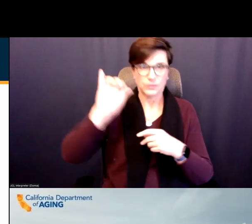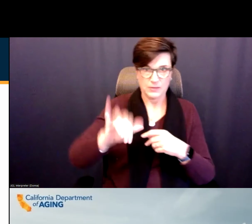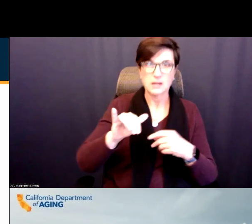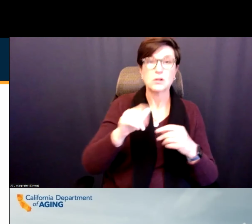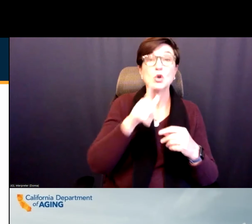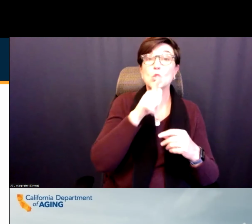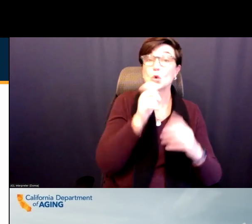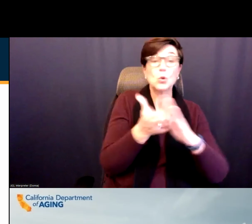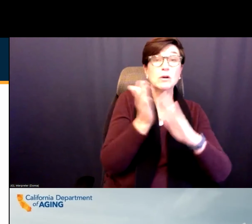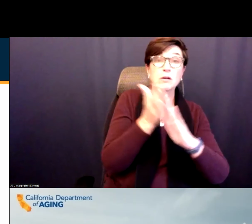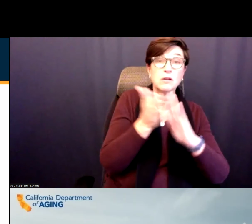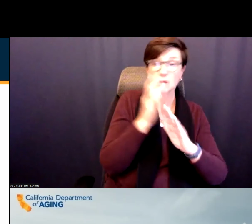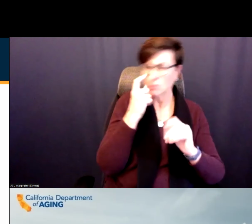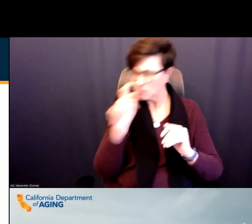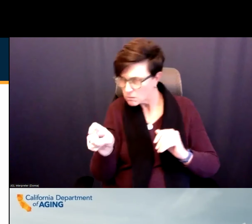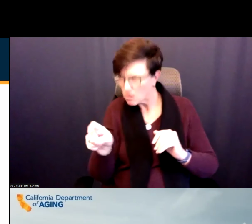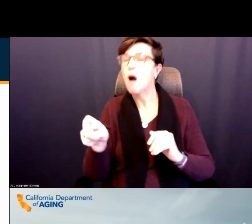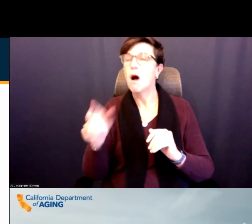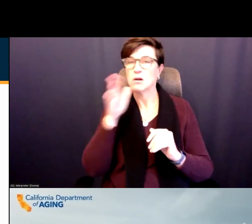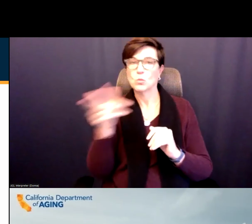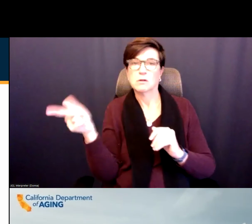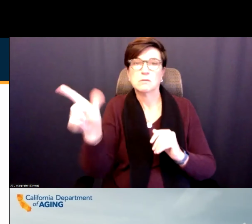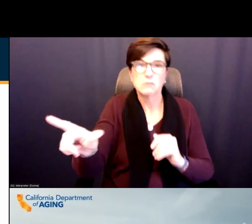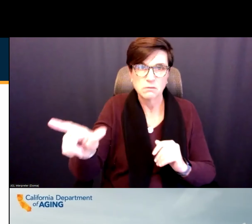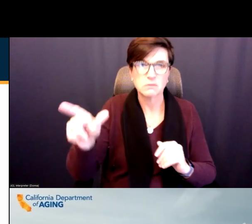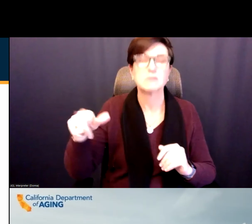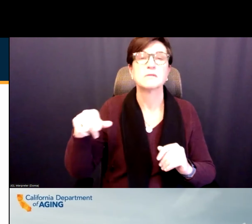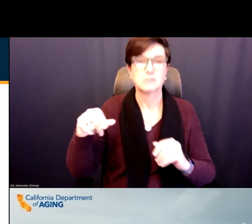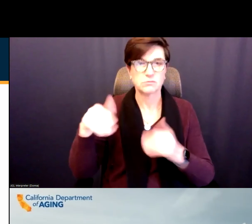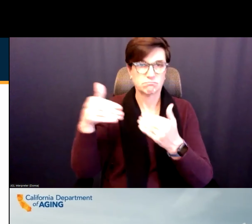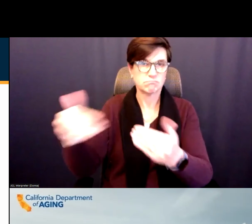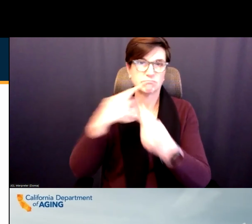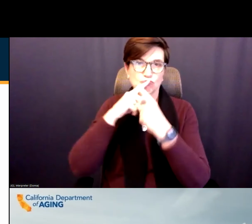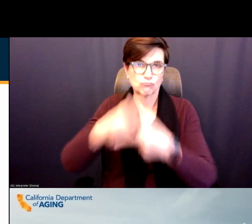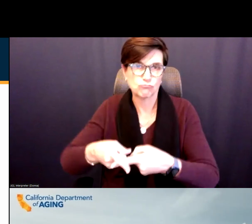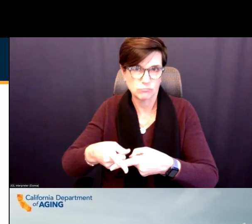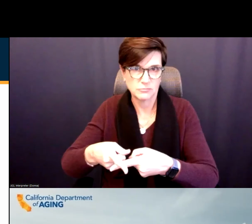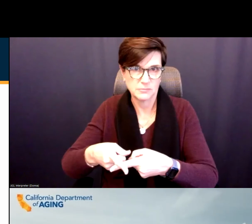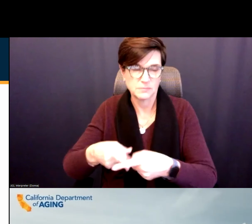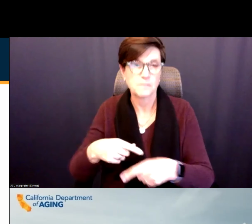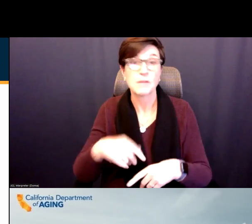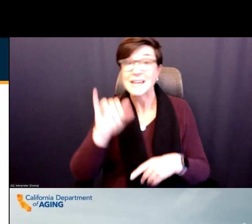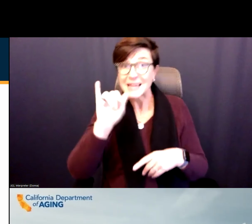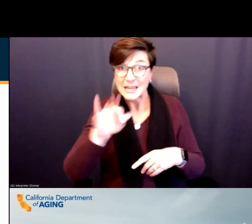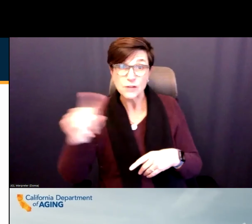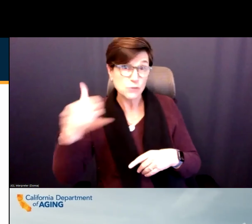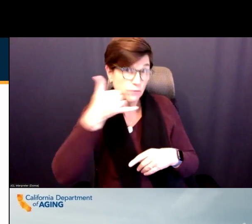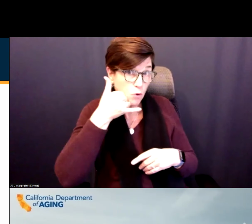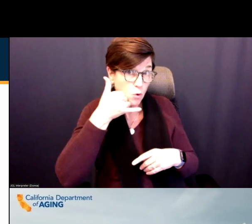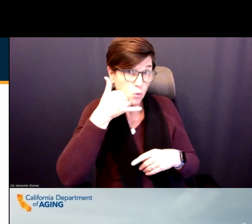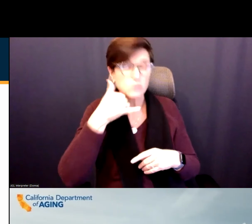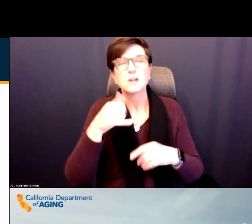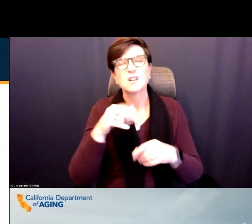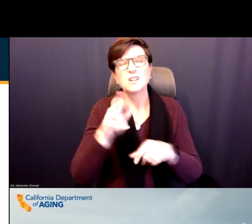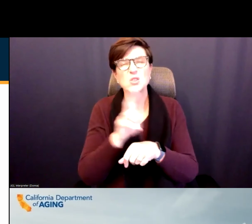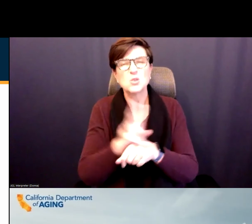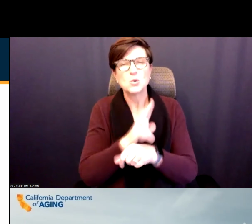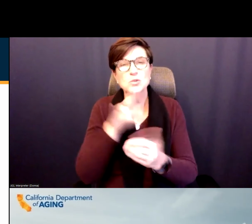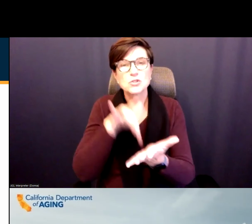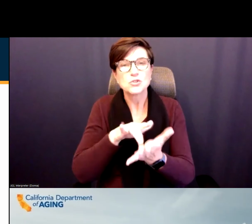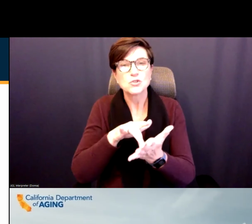joining just by phone, if you're in listen only mode, go ahead and hit *9 on your dial pad and you'll be added to the